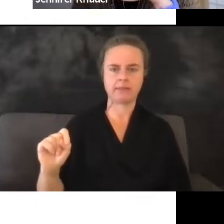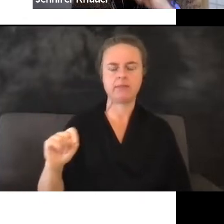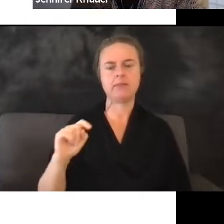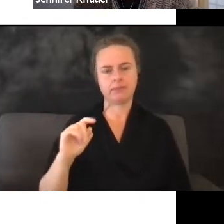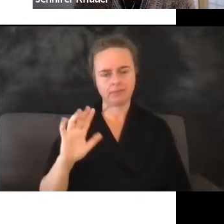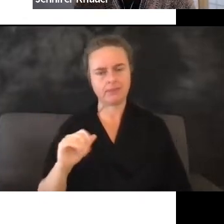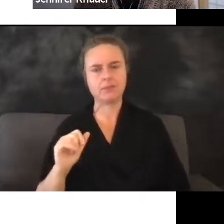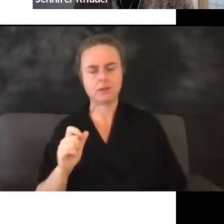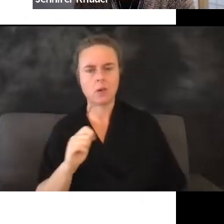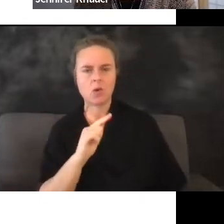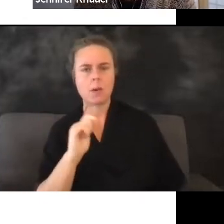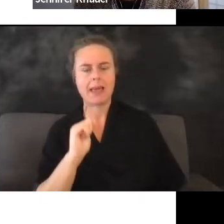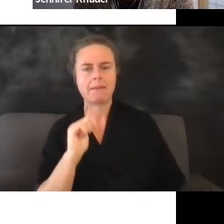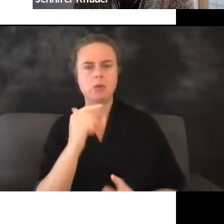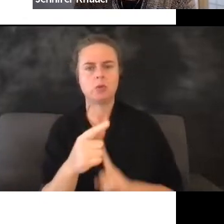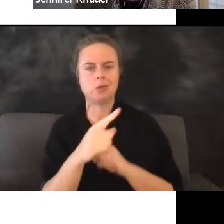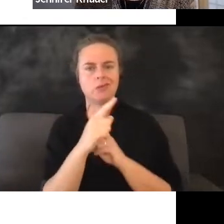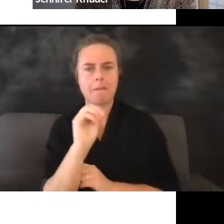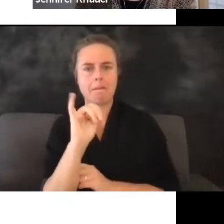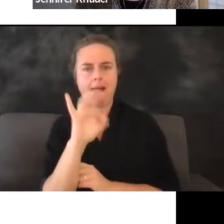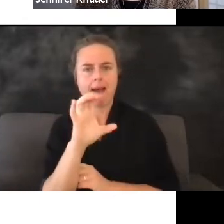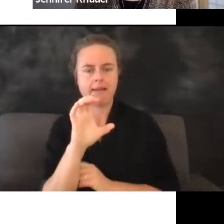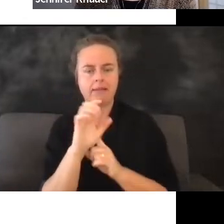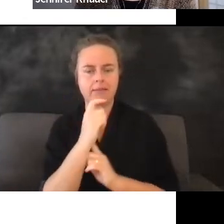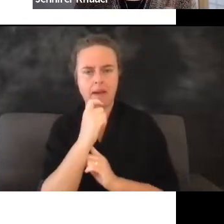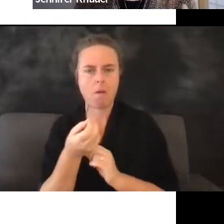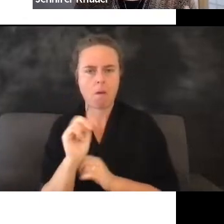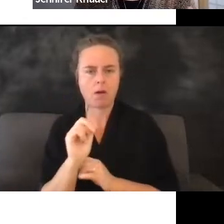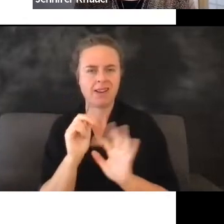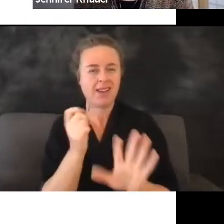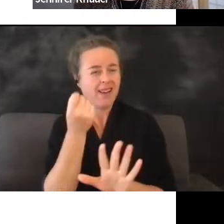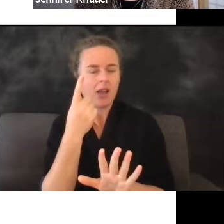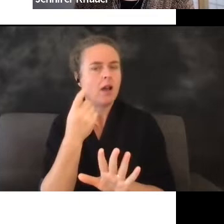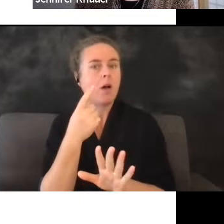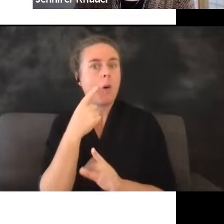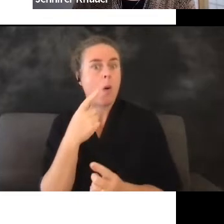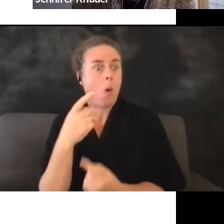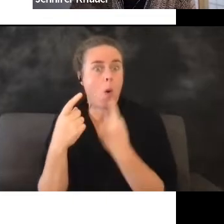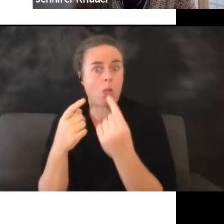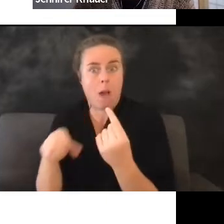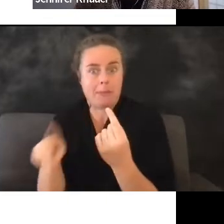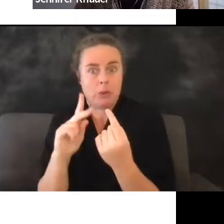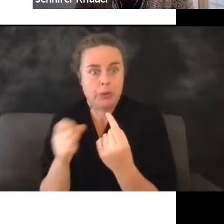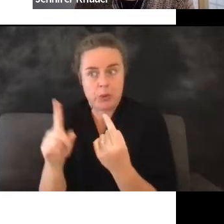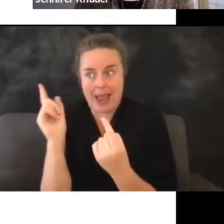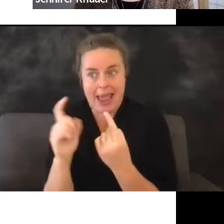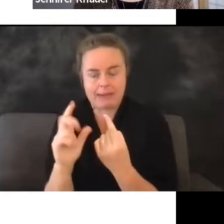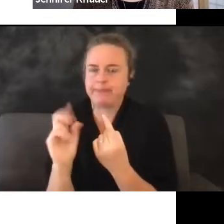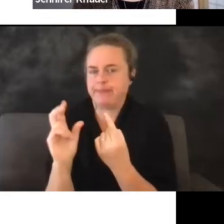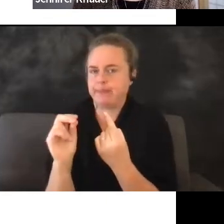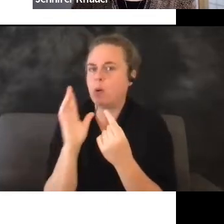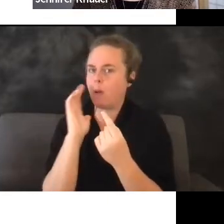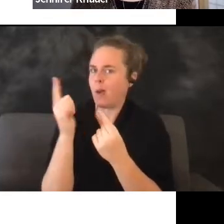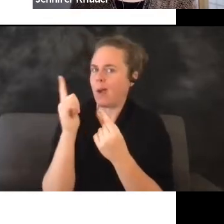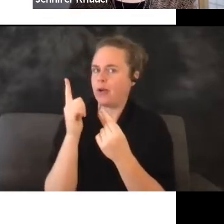And for context, this isn't the only time to be able to ask questions. We're just going to pause here for clarifications, and then there's a batch Q&A towards the end.